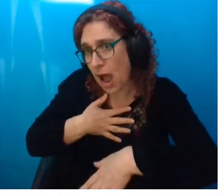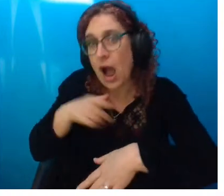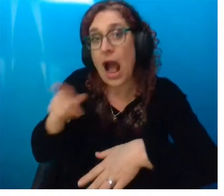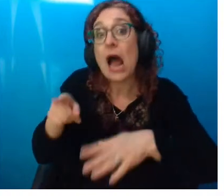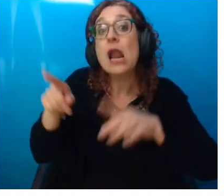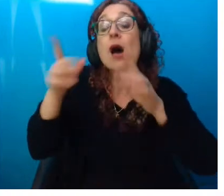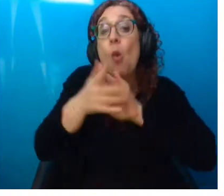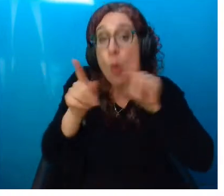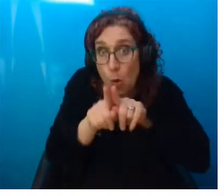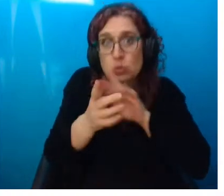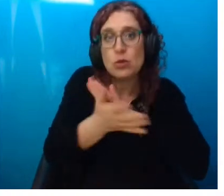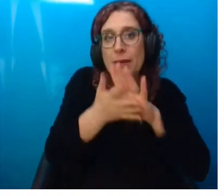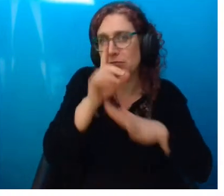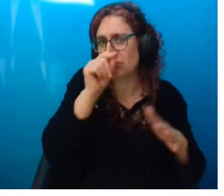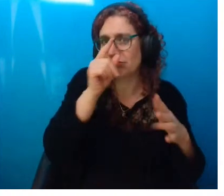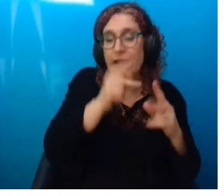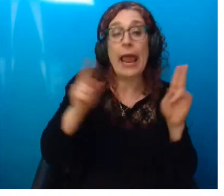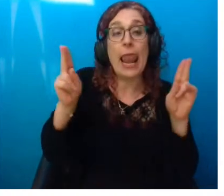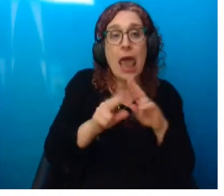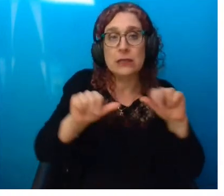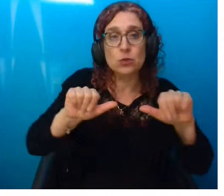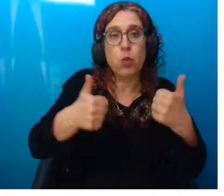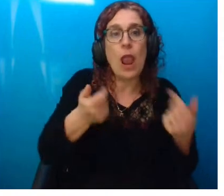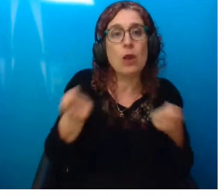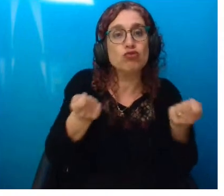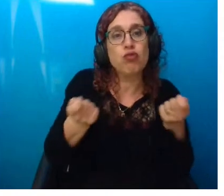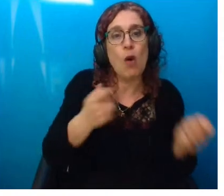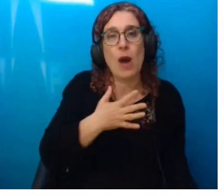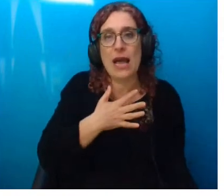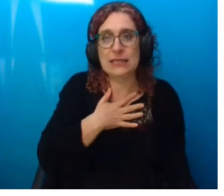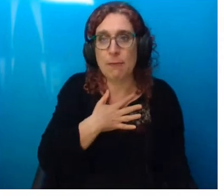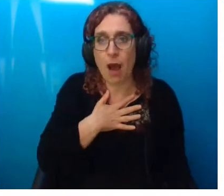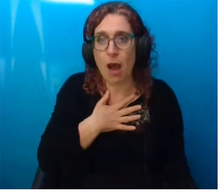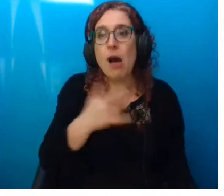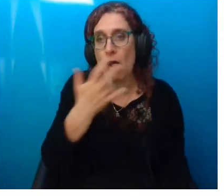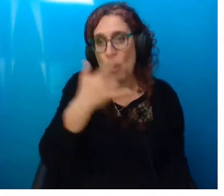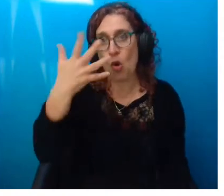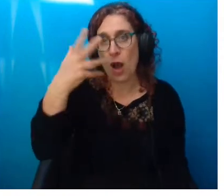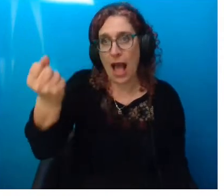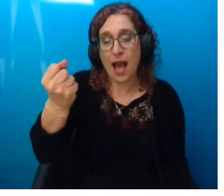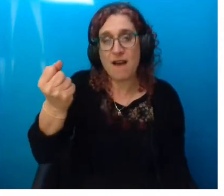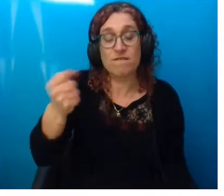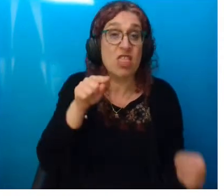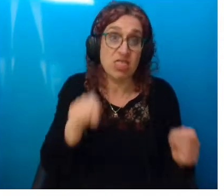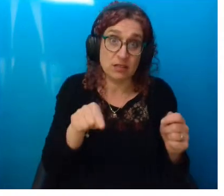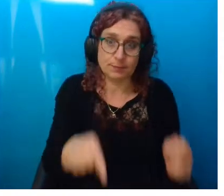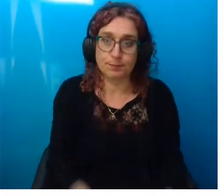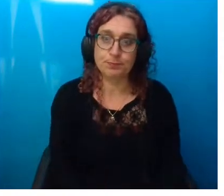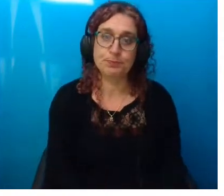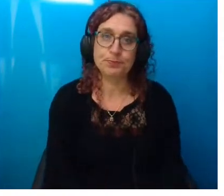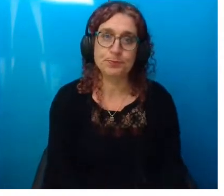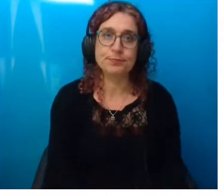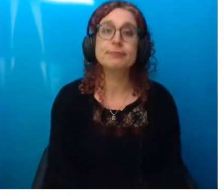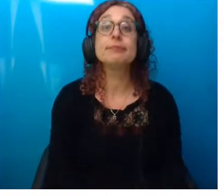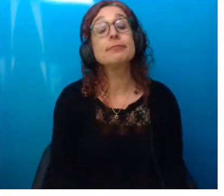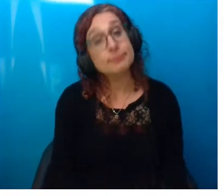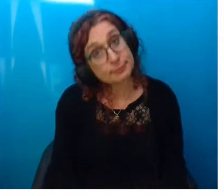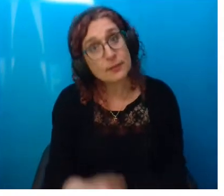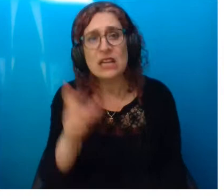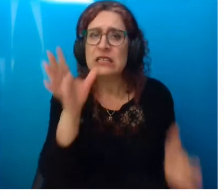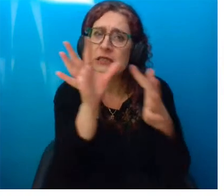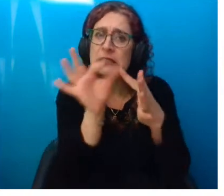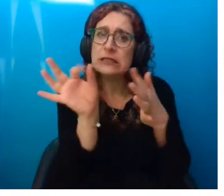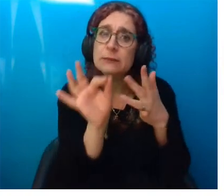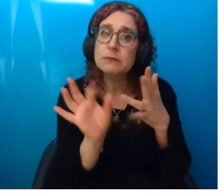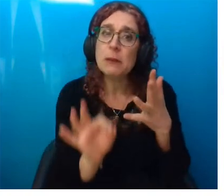control. And many patients with asthma have concomitant rhinitis. Coming on to the symptoms then of rhinitis, what are the most